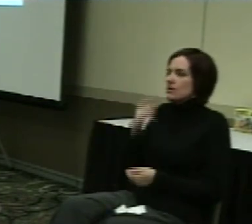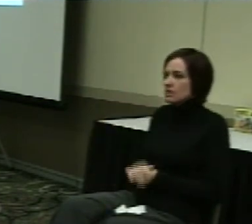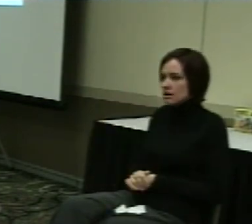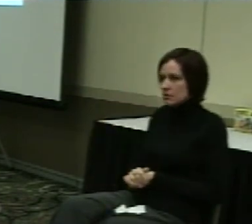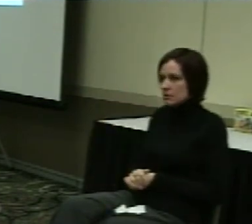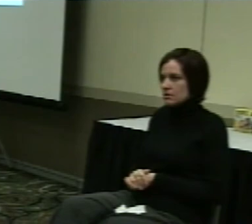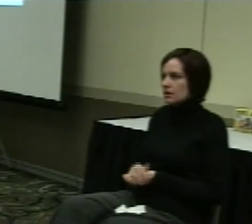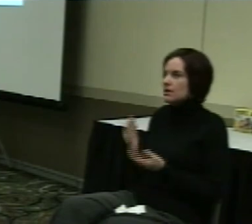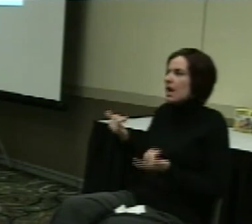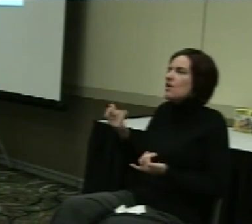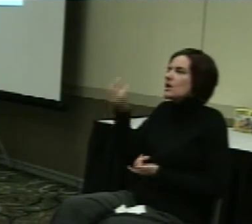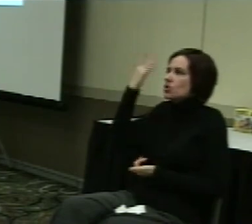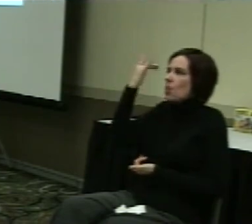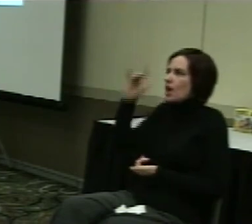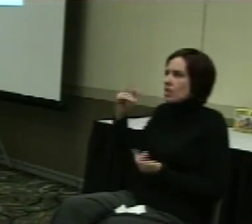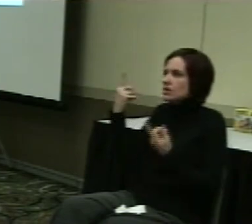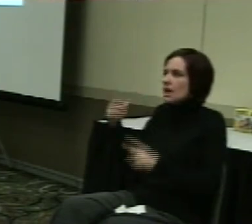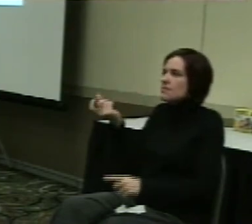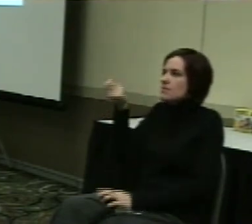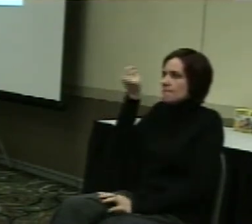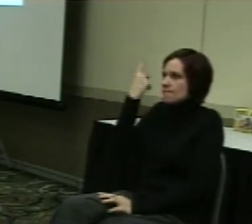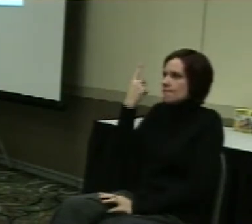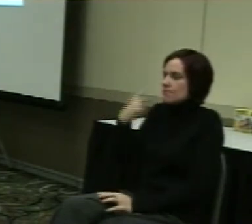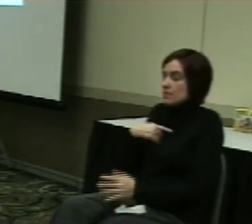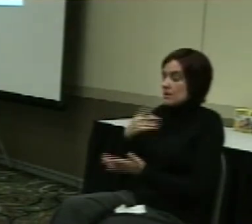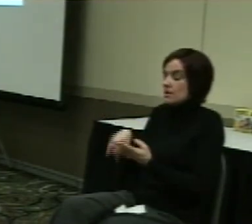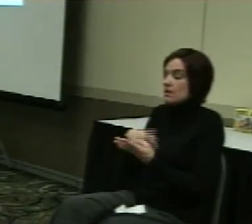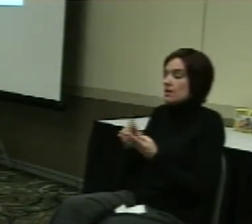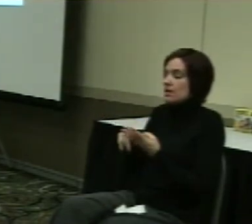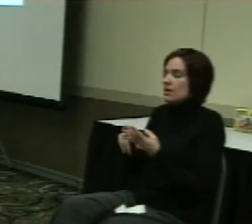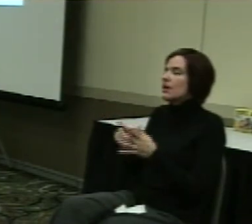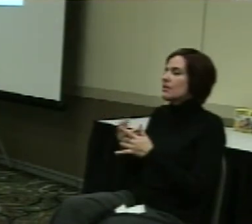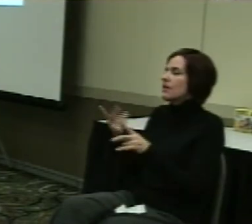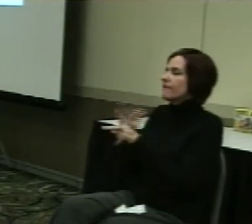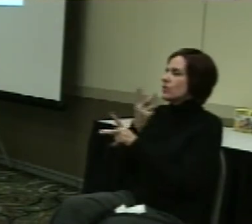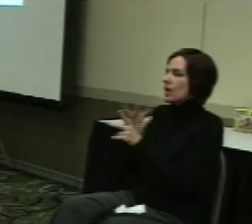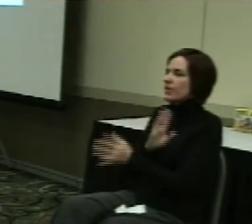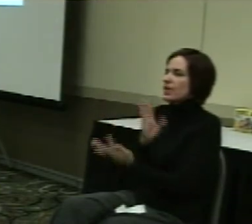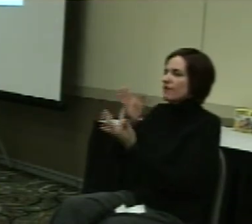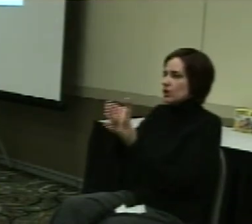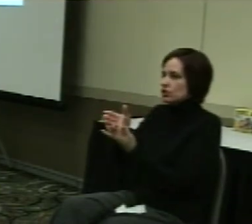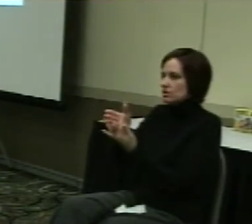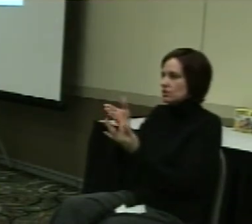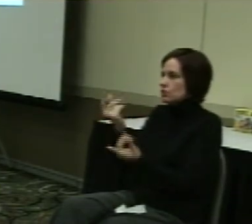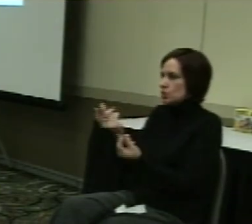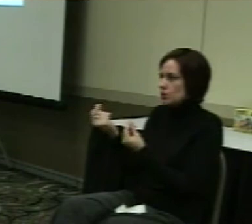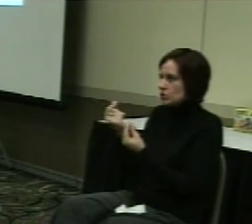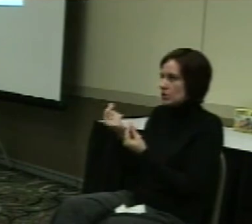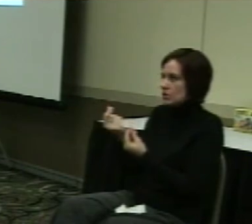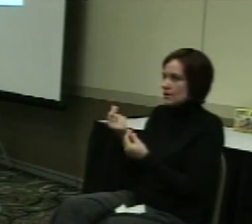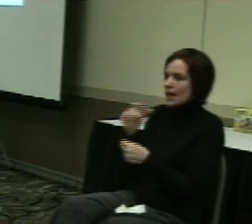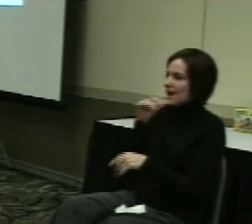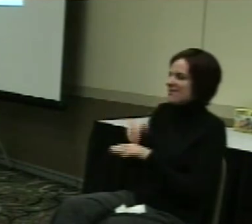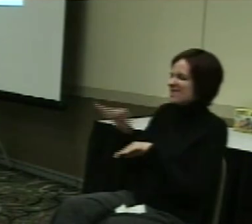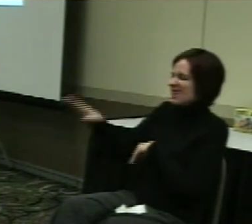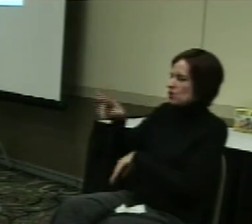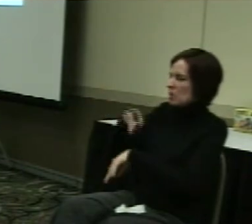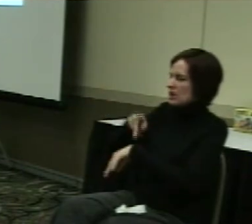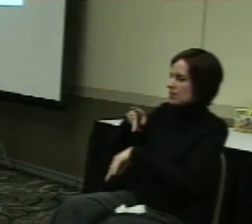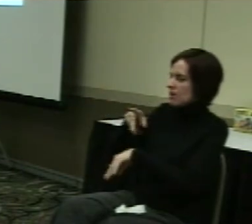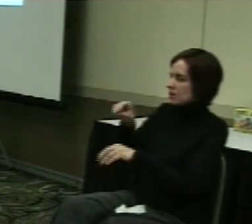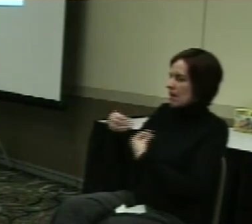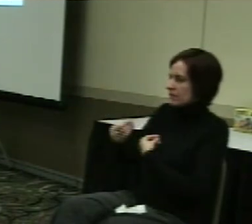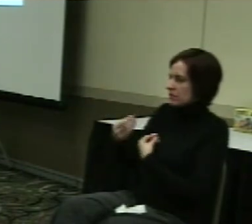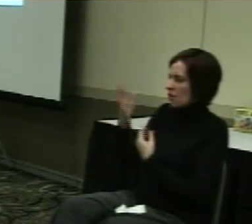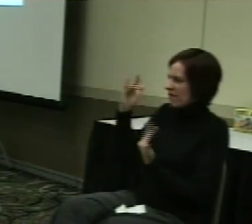And then you can come up with an intervention instead of the principal's office, which I would hope is not a common intervention. Is